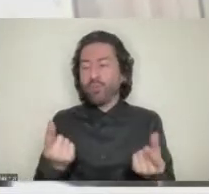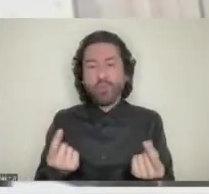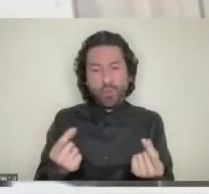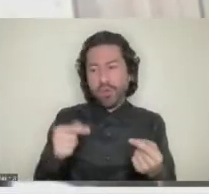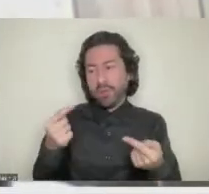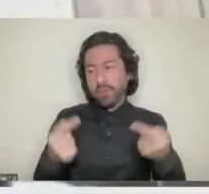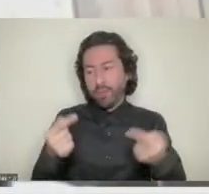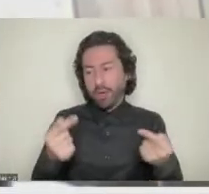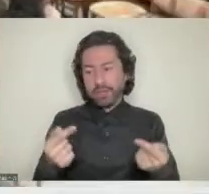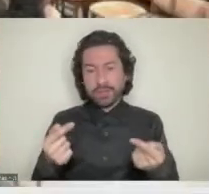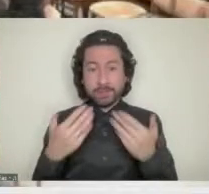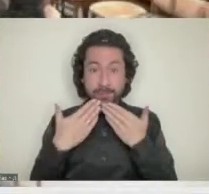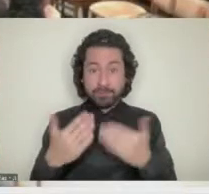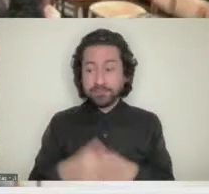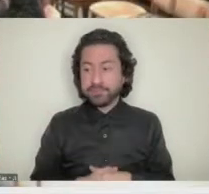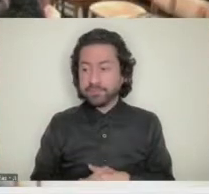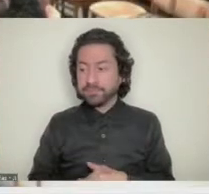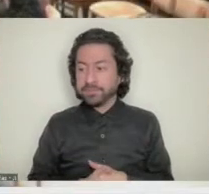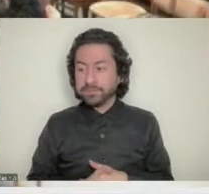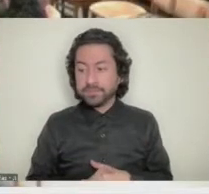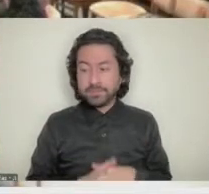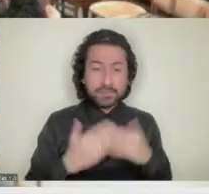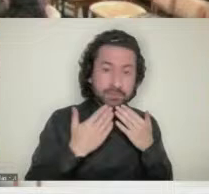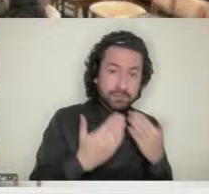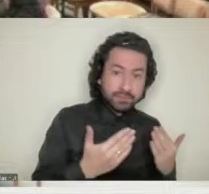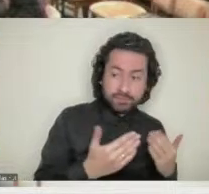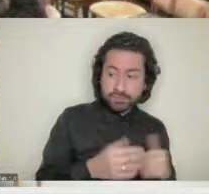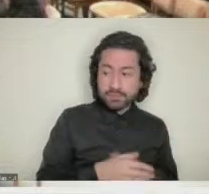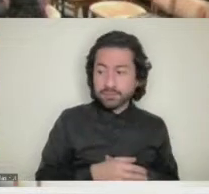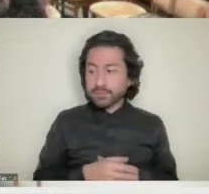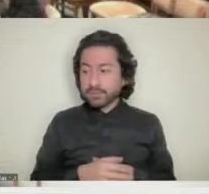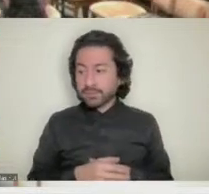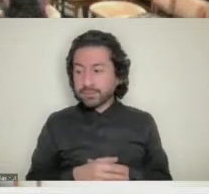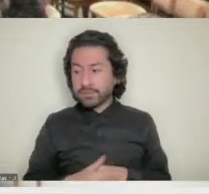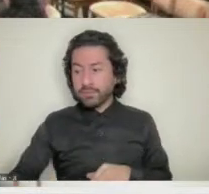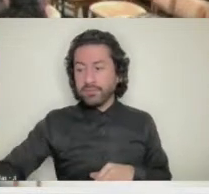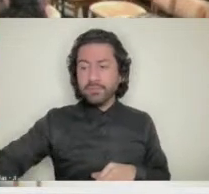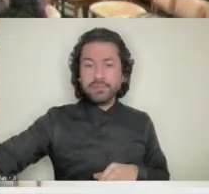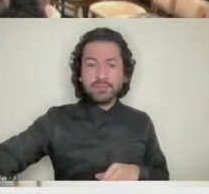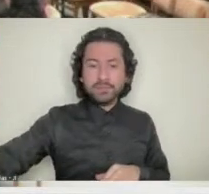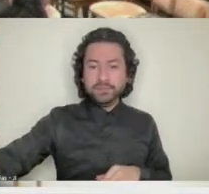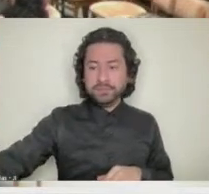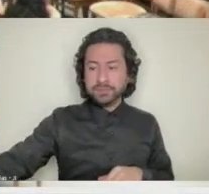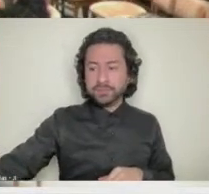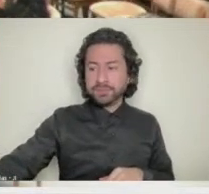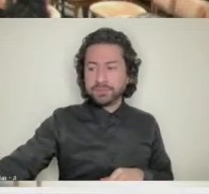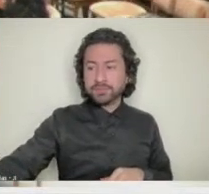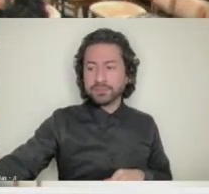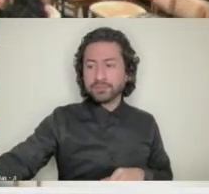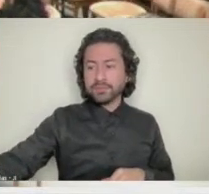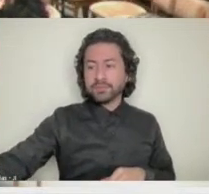what will determine the policy. Thank you.